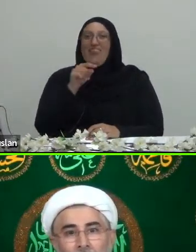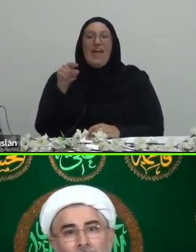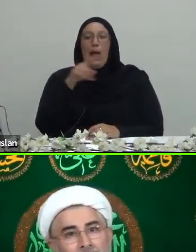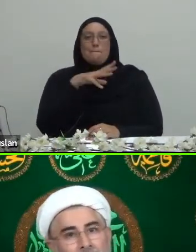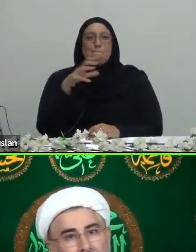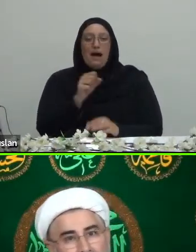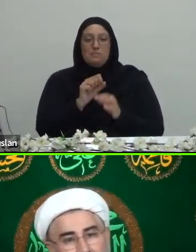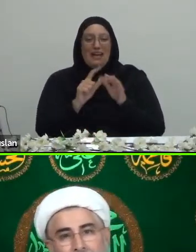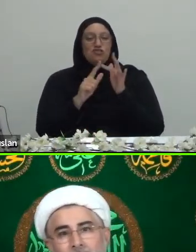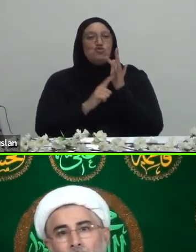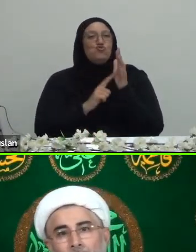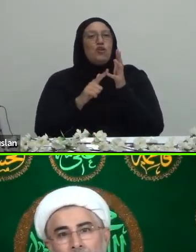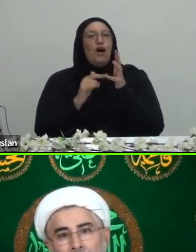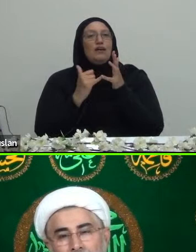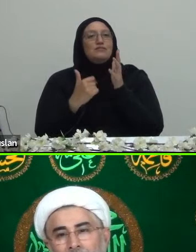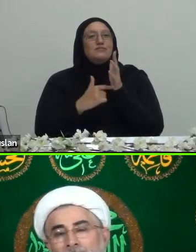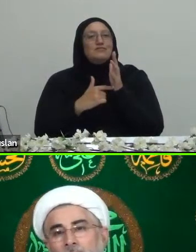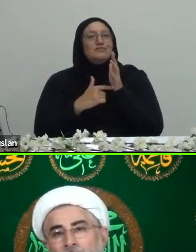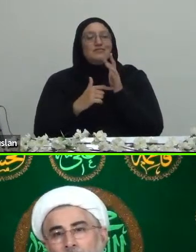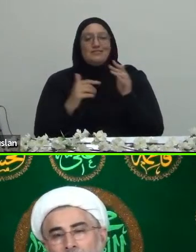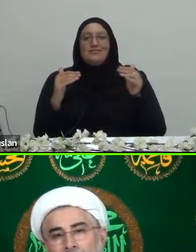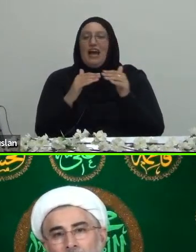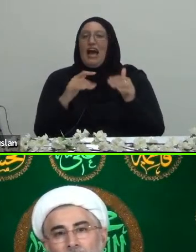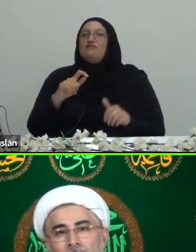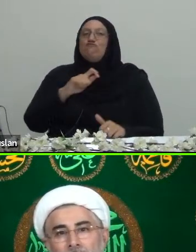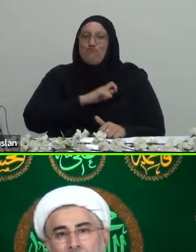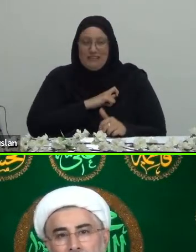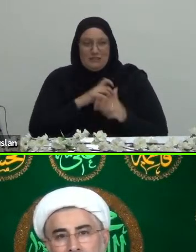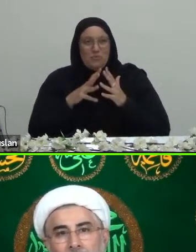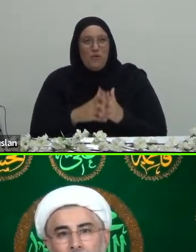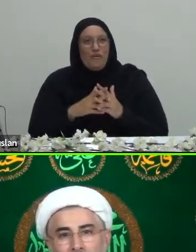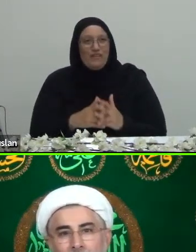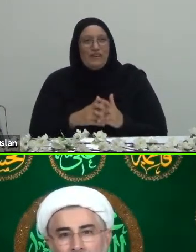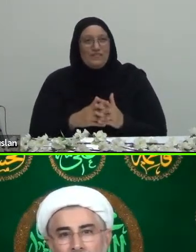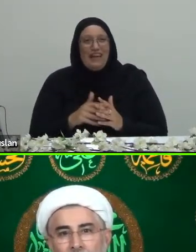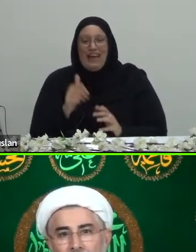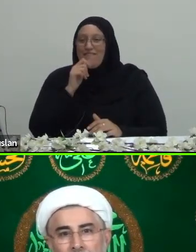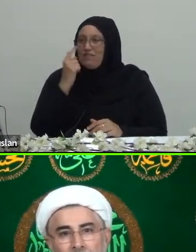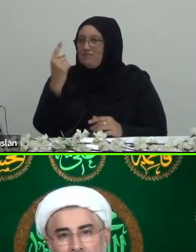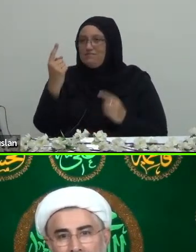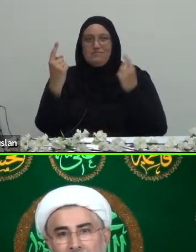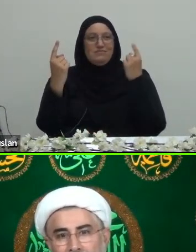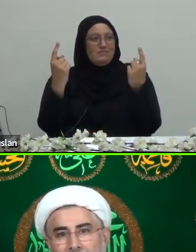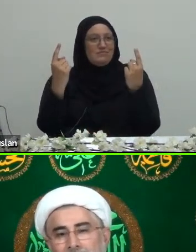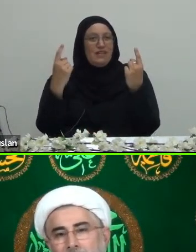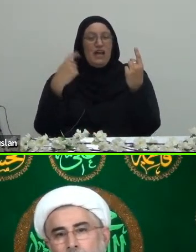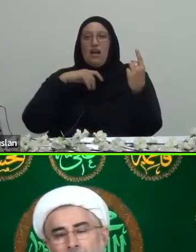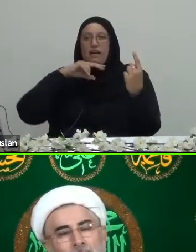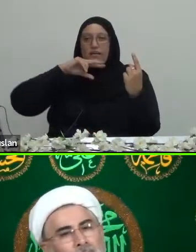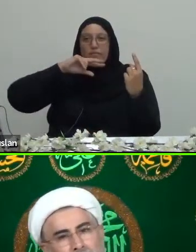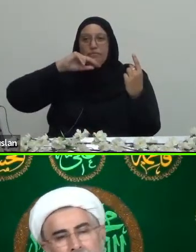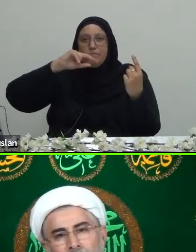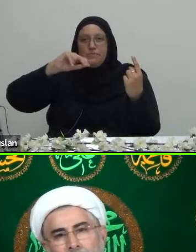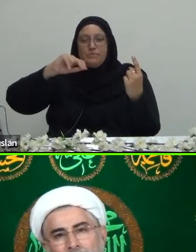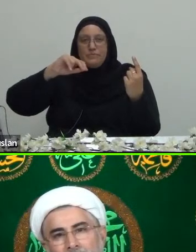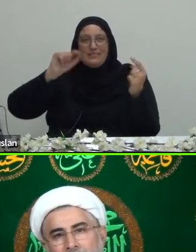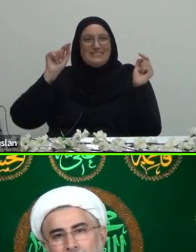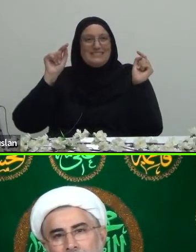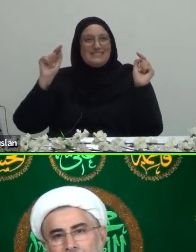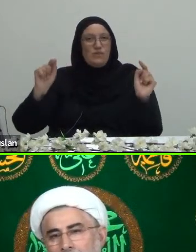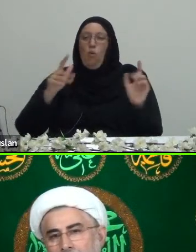they come and they say that, yes, we were there. Before he dies, he verbally mentioned this as his will. It